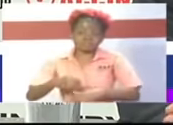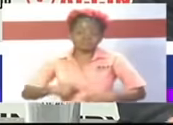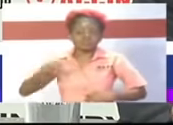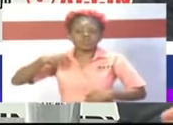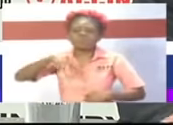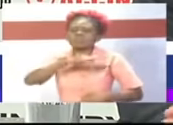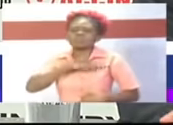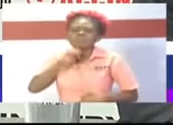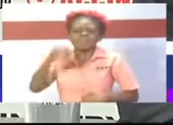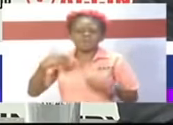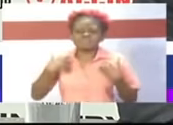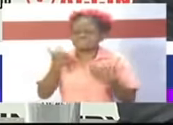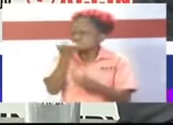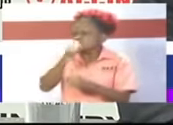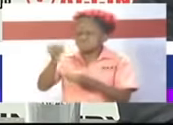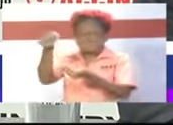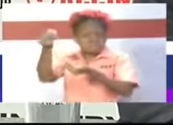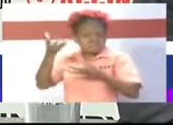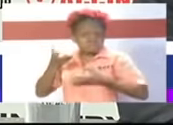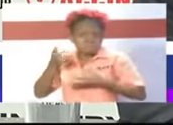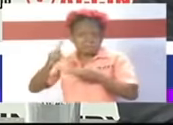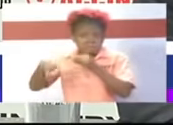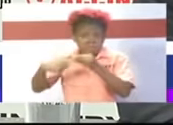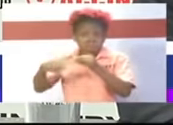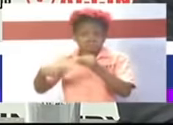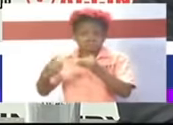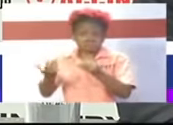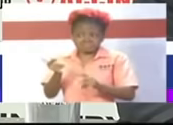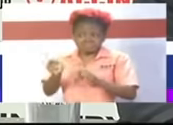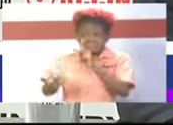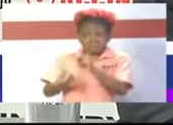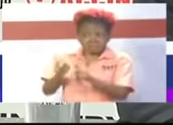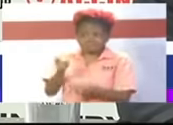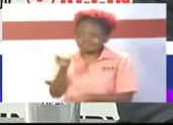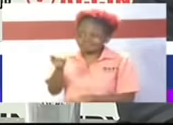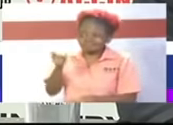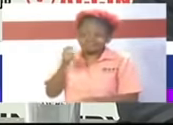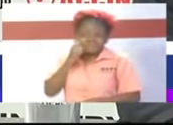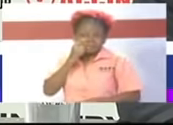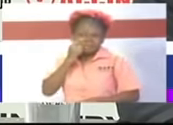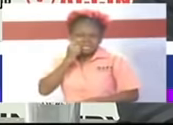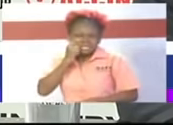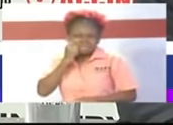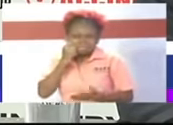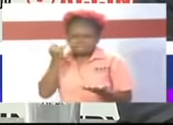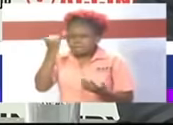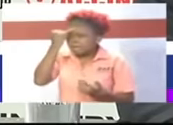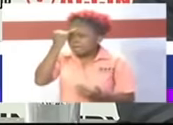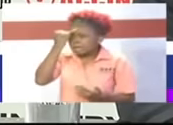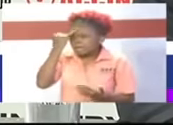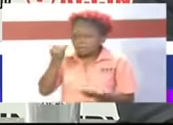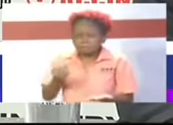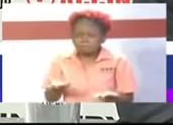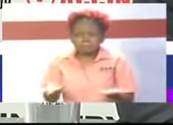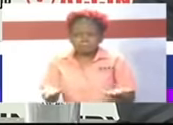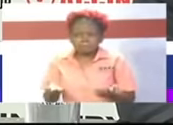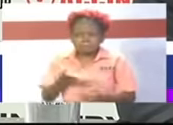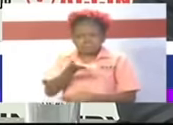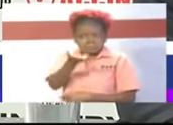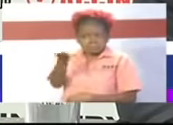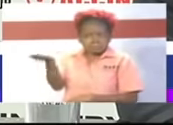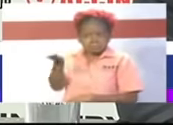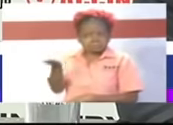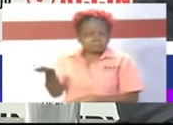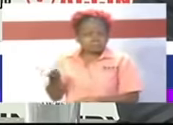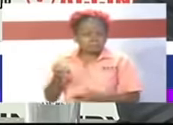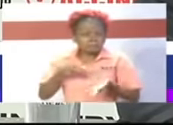population. The data collection isn't really set up to make that sort of determination. But the bottom line is, once